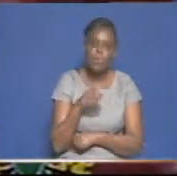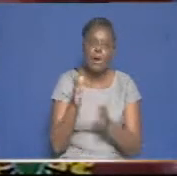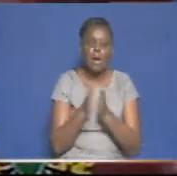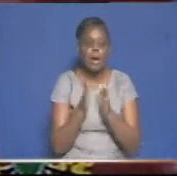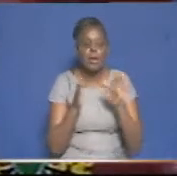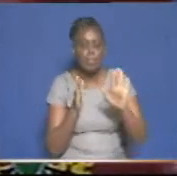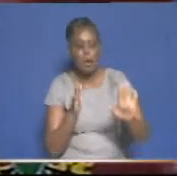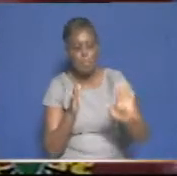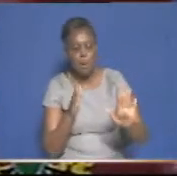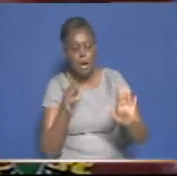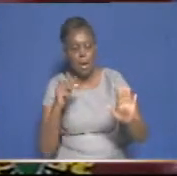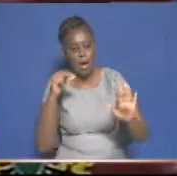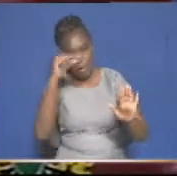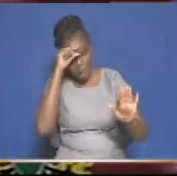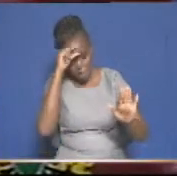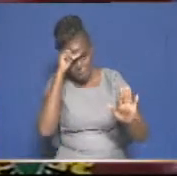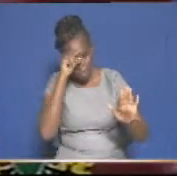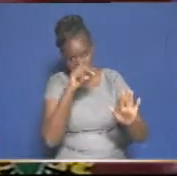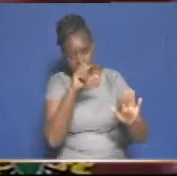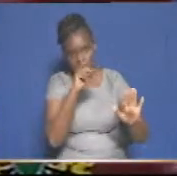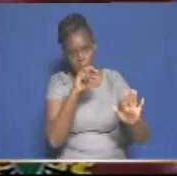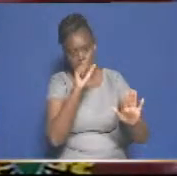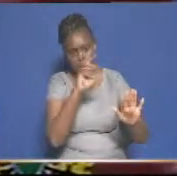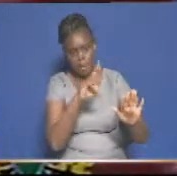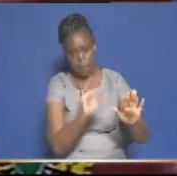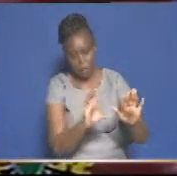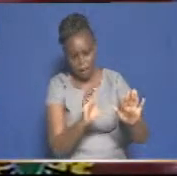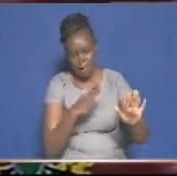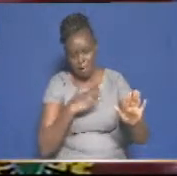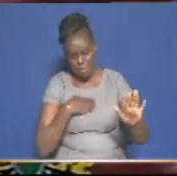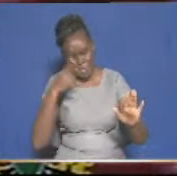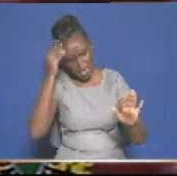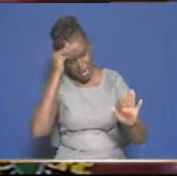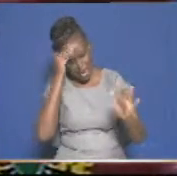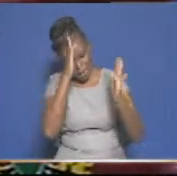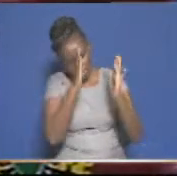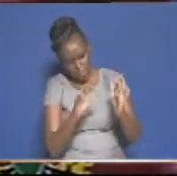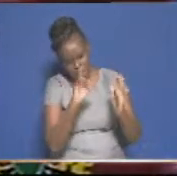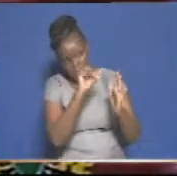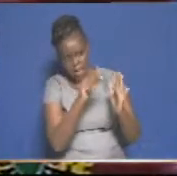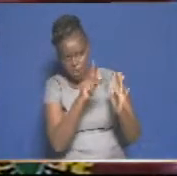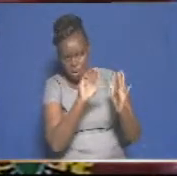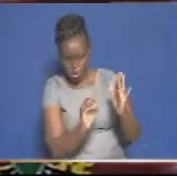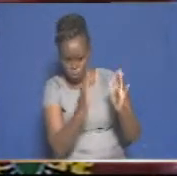NAC. But Mr. Speaker, I came to learn Honorable Midiwo in